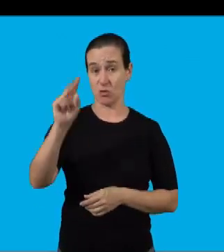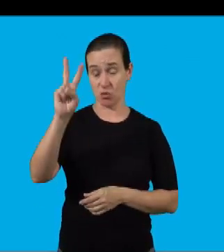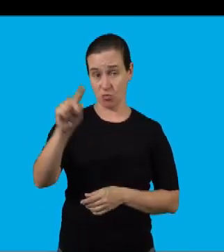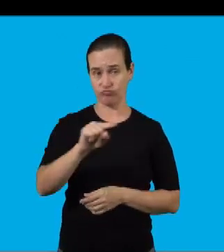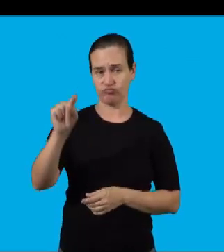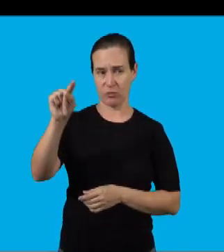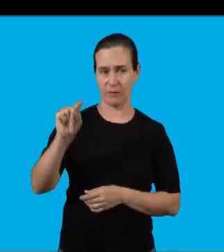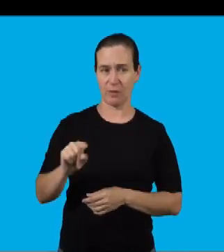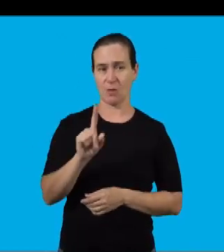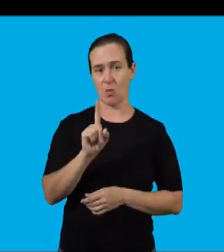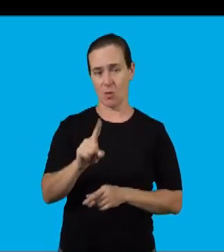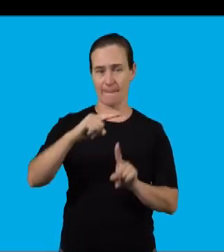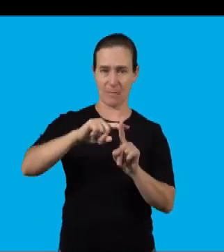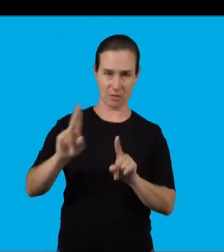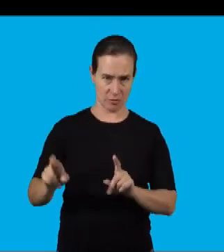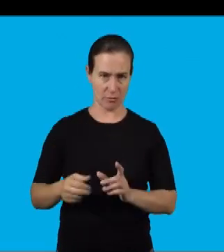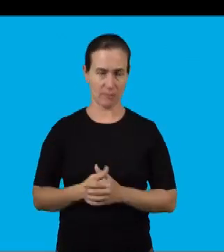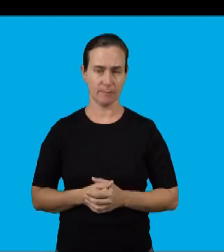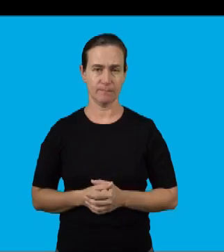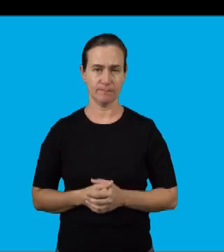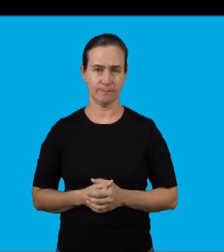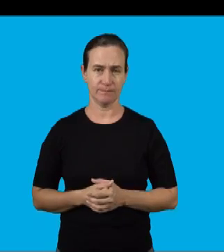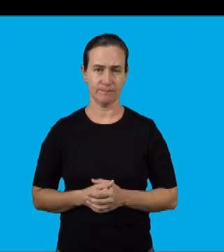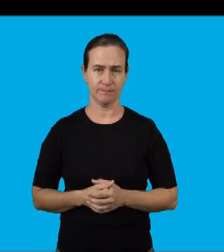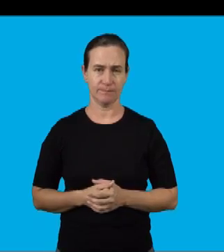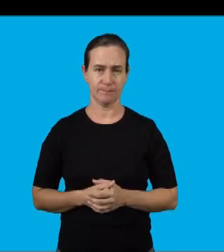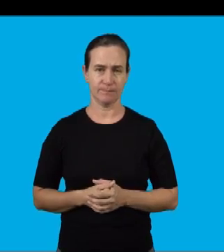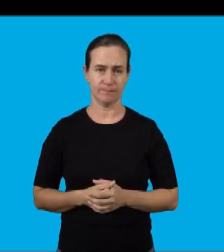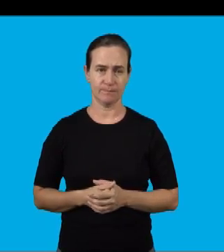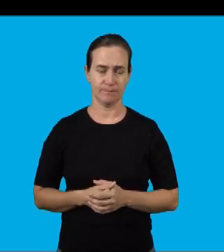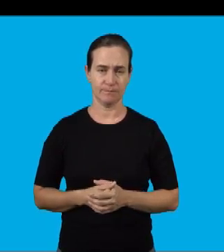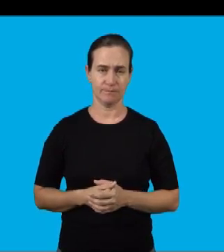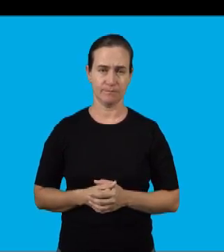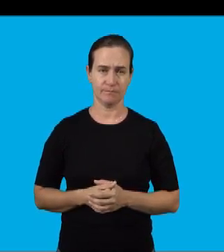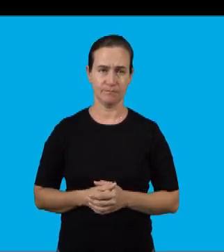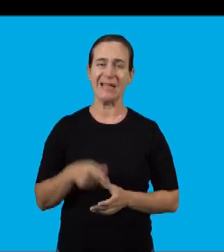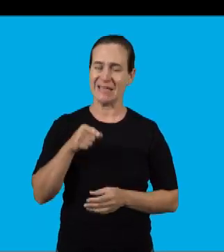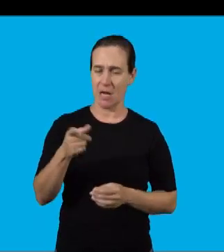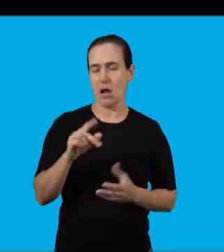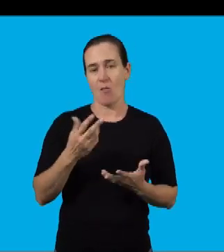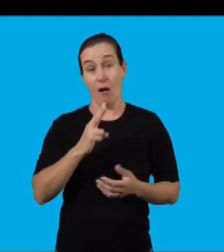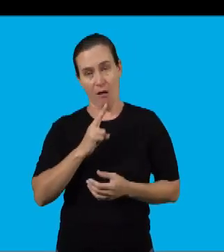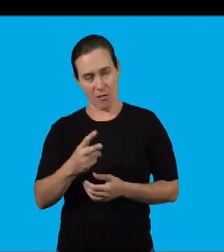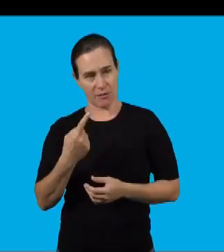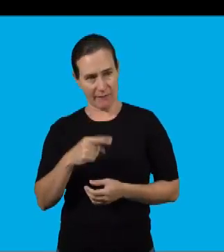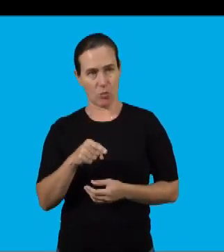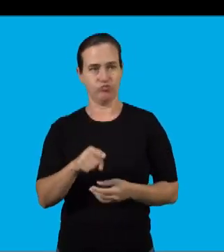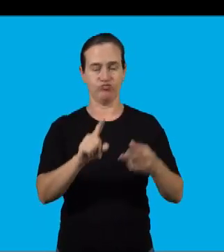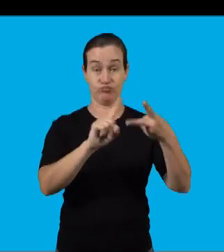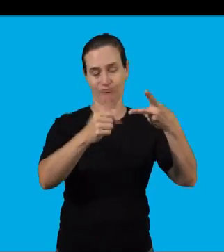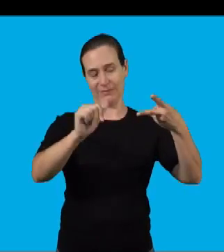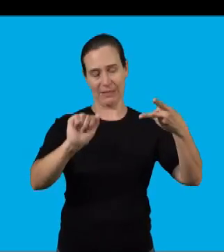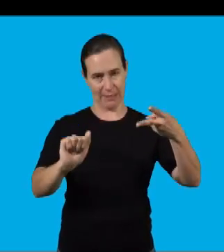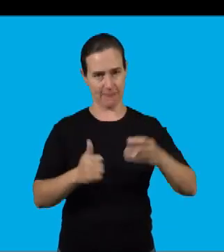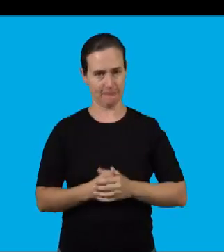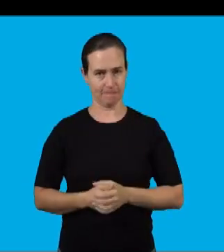2 divided by 1 plus r. And that is the answer for our a